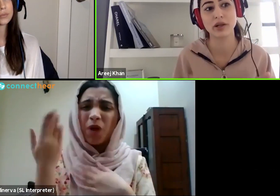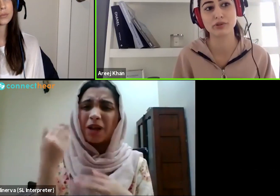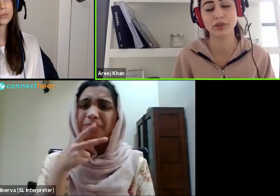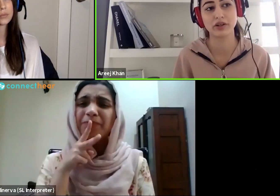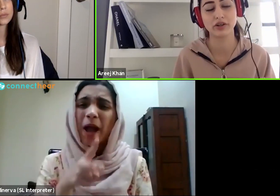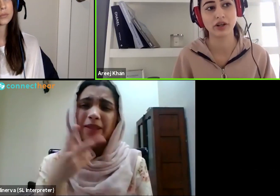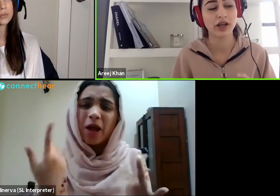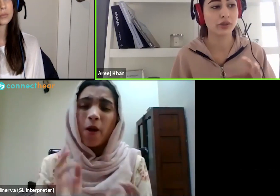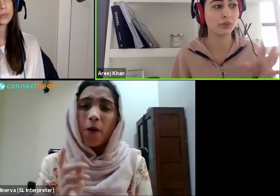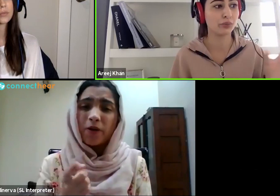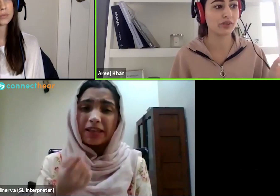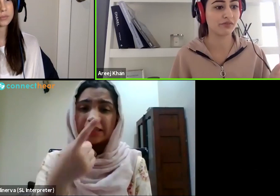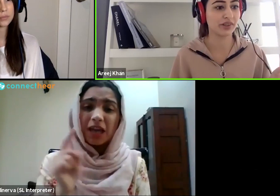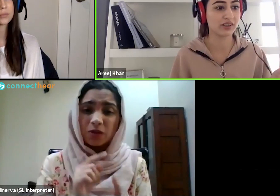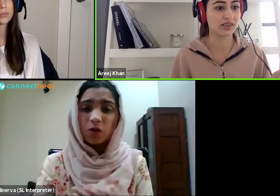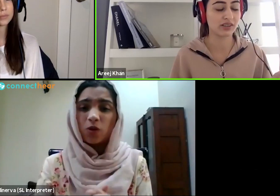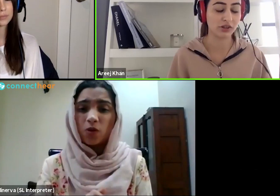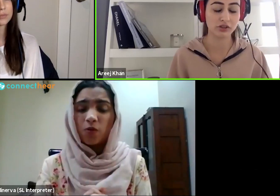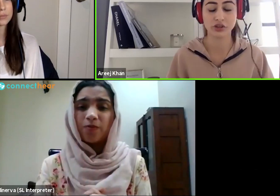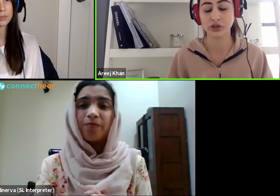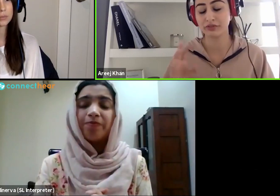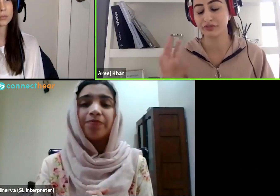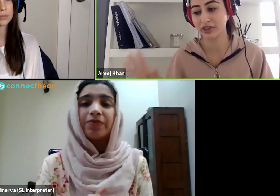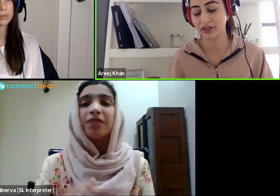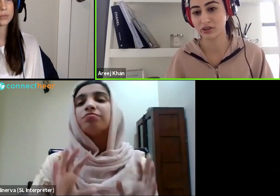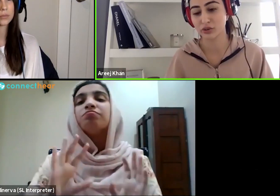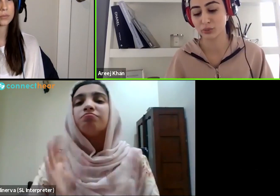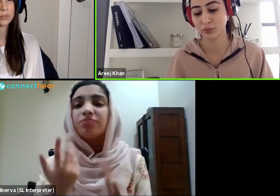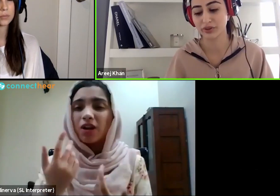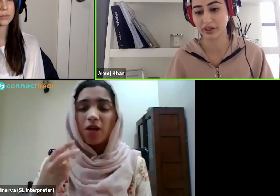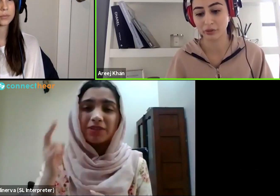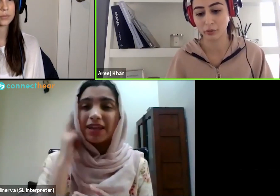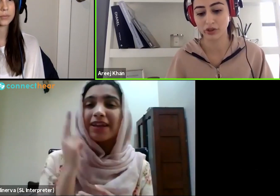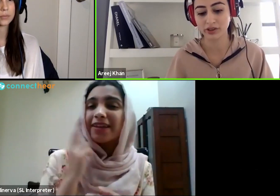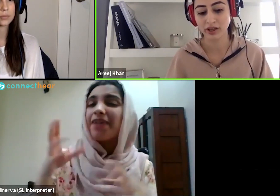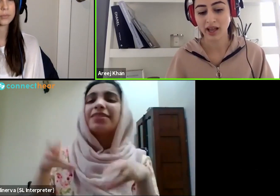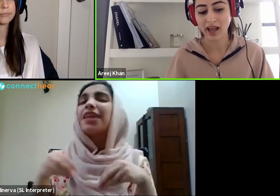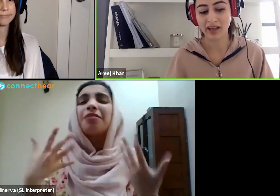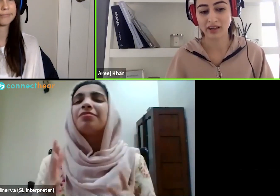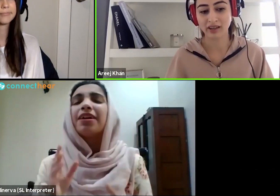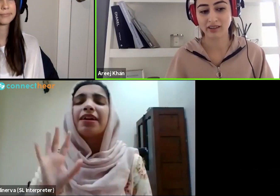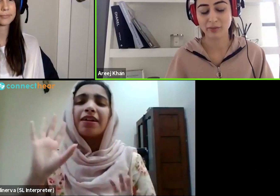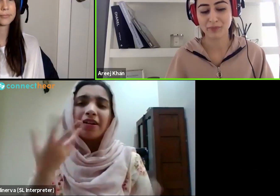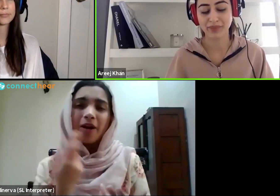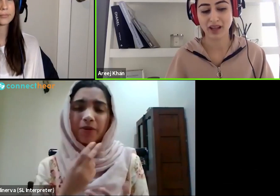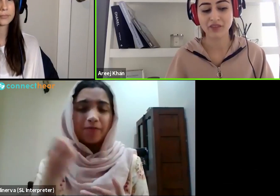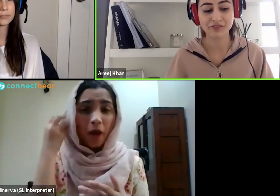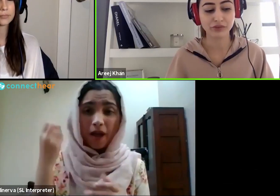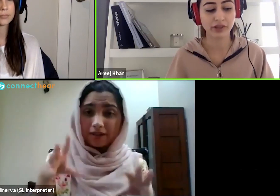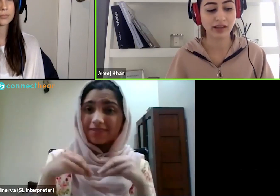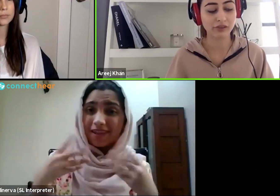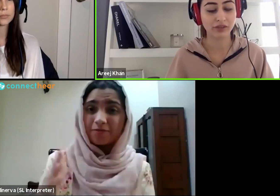were in-betweener. You didn't fit into the deaf culture. You didn't fit into the hearing world. And